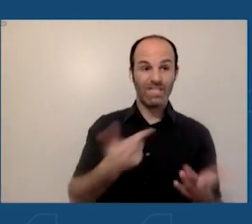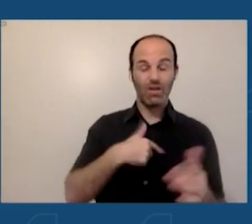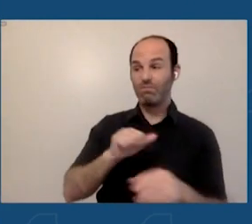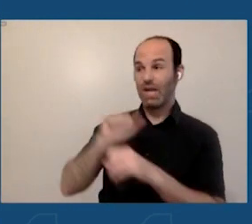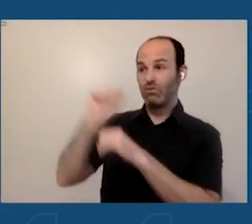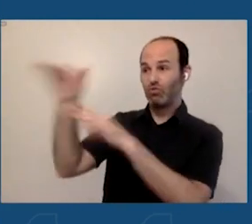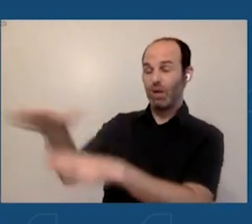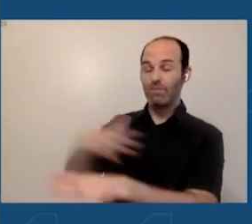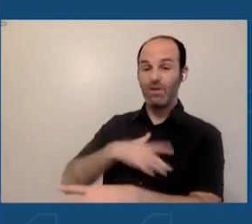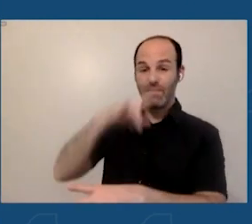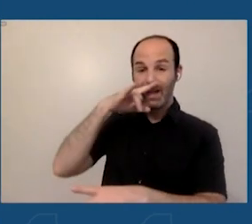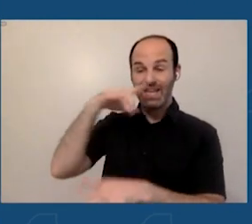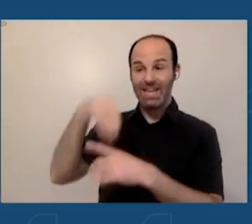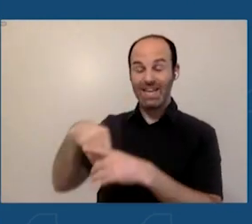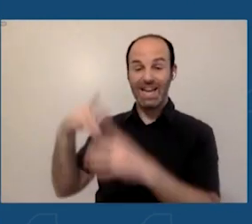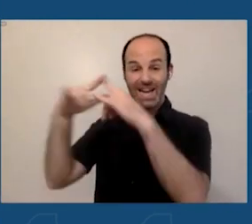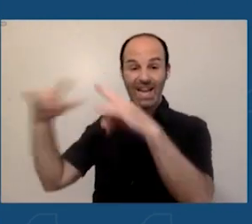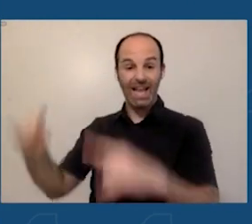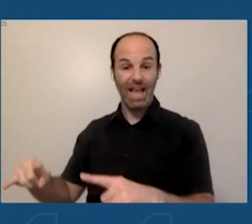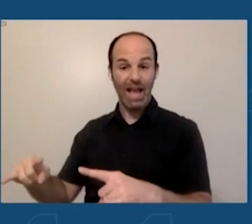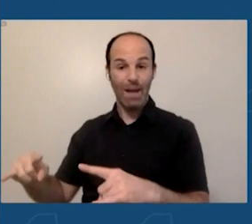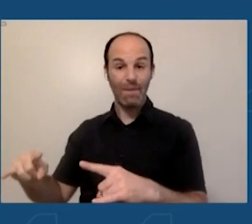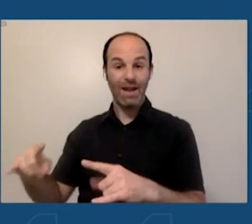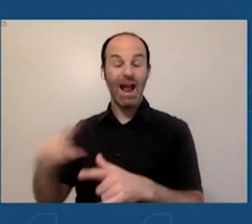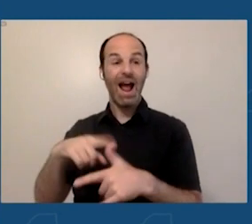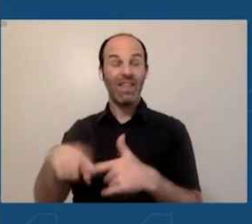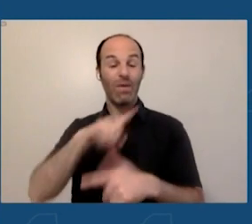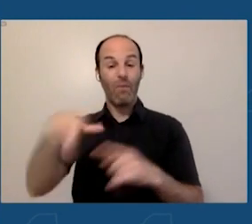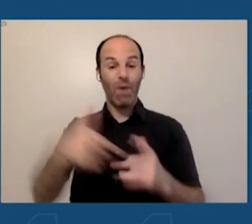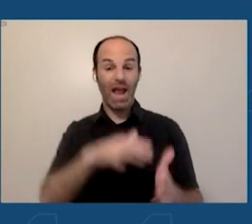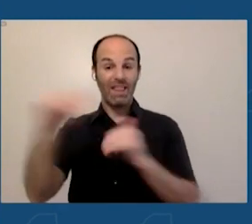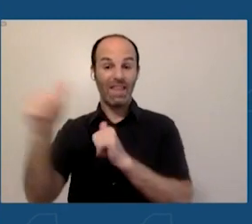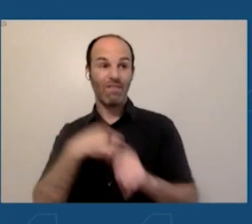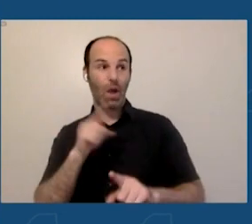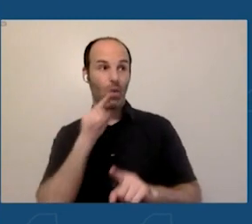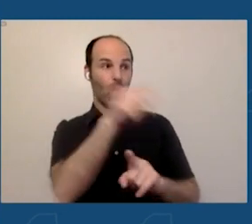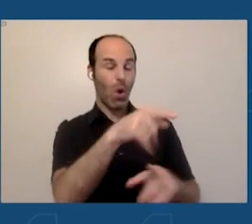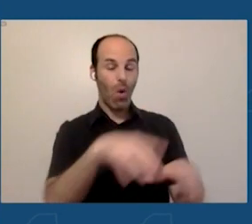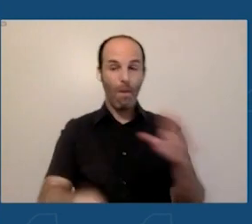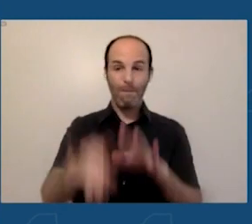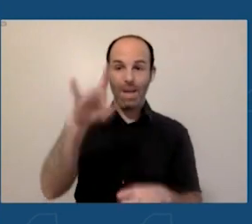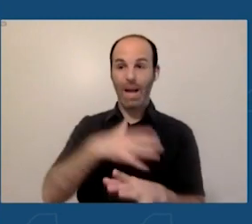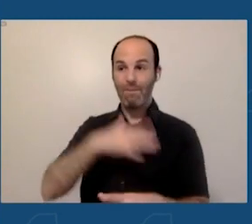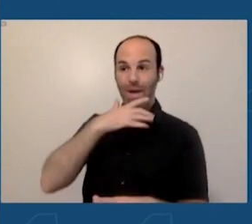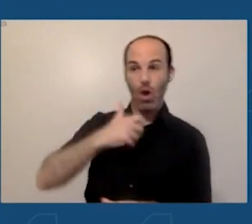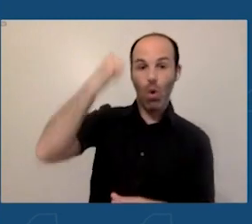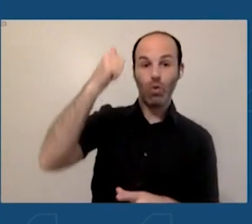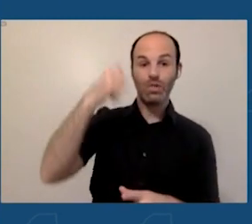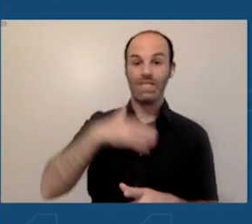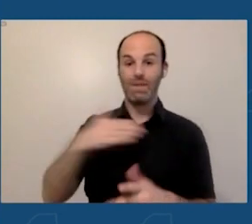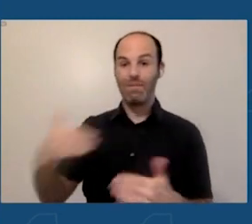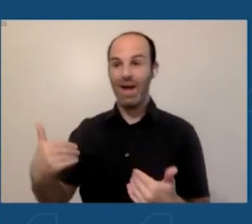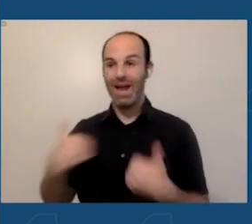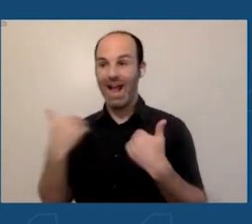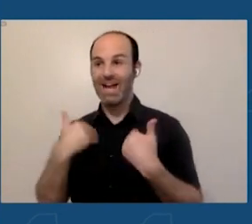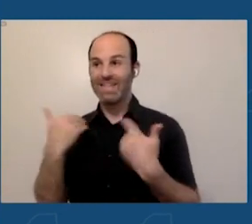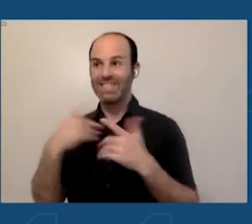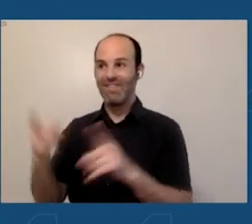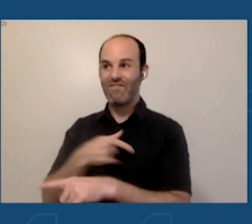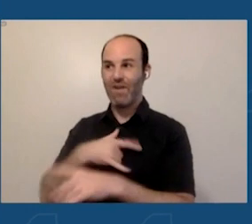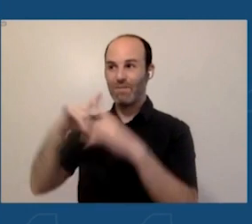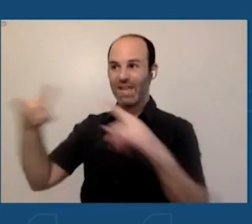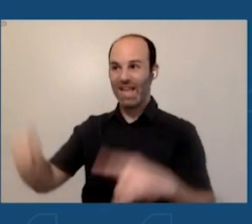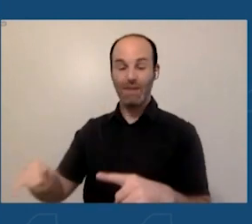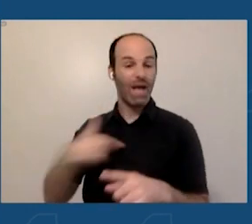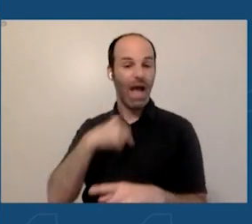going to pick up my oldest, then my youngest from camp. And so I'm not just a client, I'm the president. And my name here